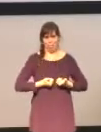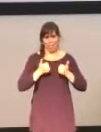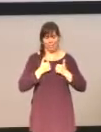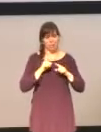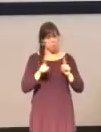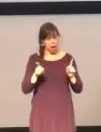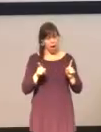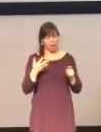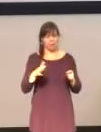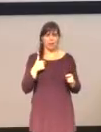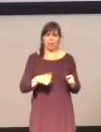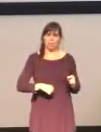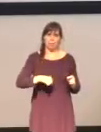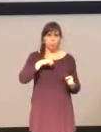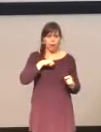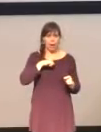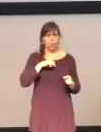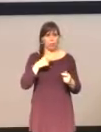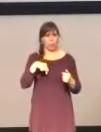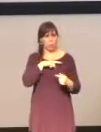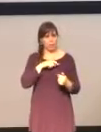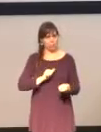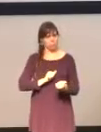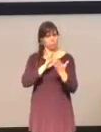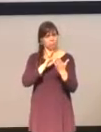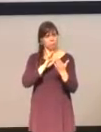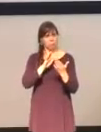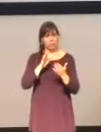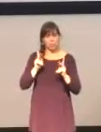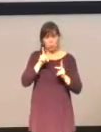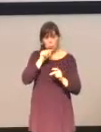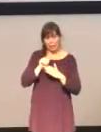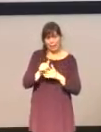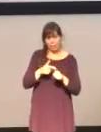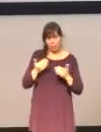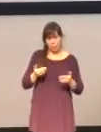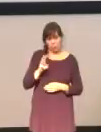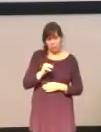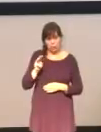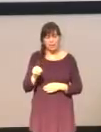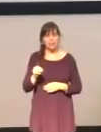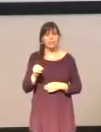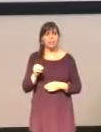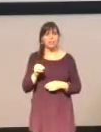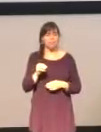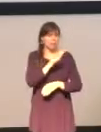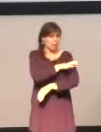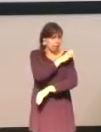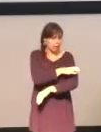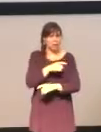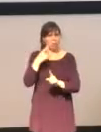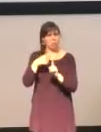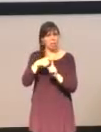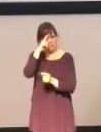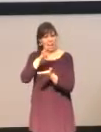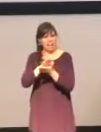tell you how proud I am to have been able to face these changes with the leaders at Michigan Medicine, both in the clinical arena, in the